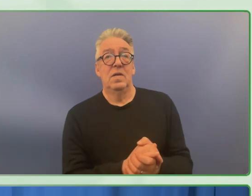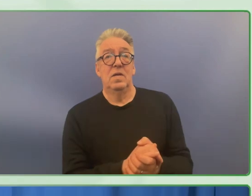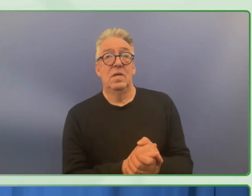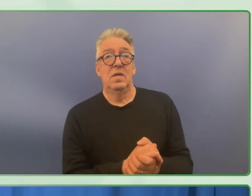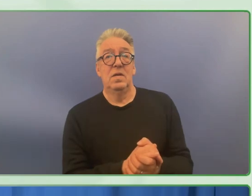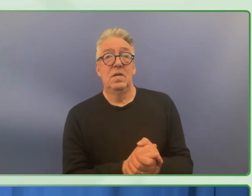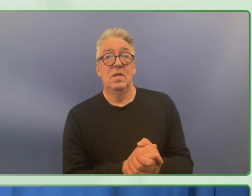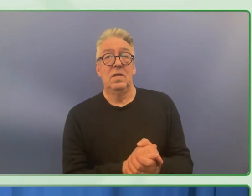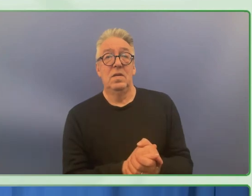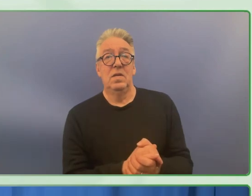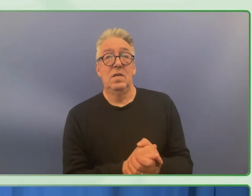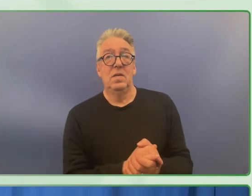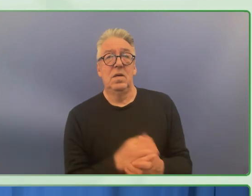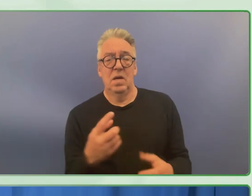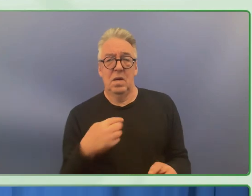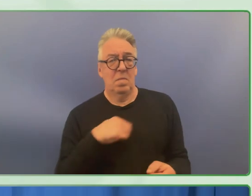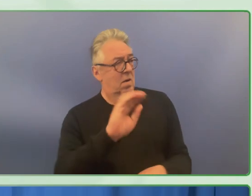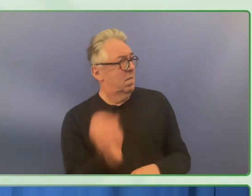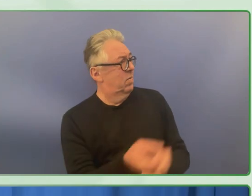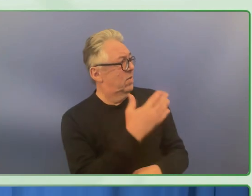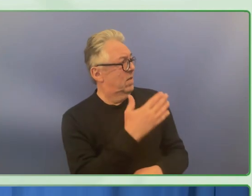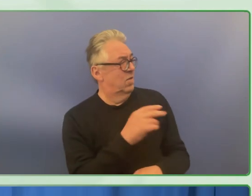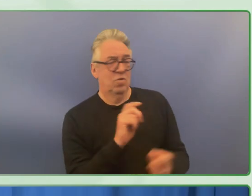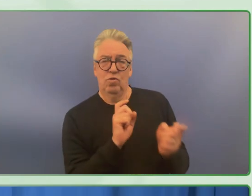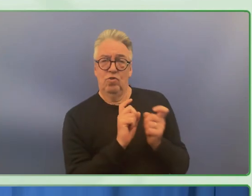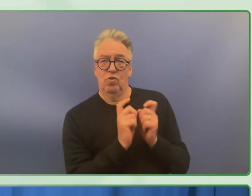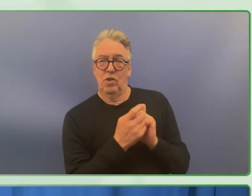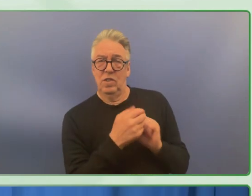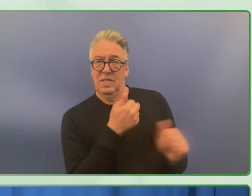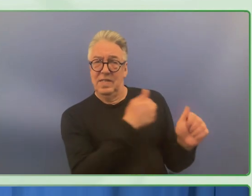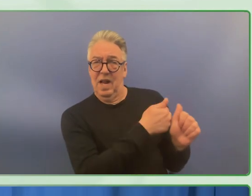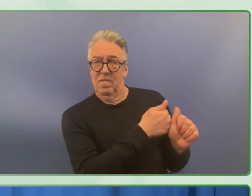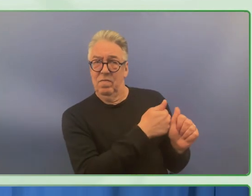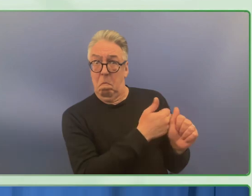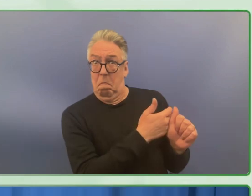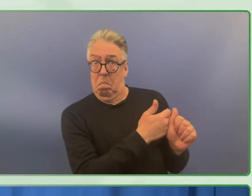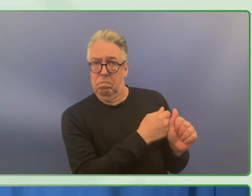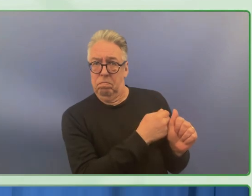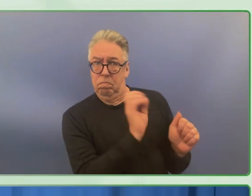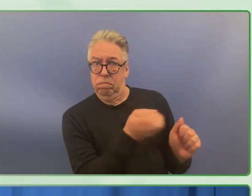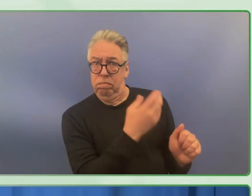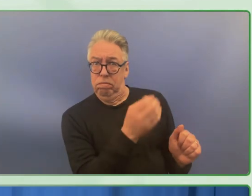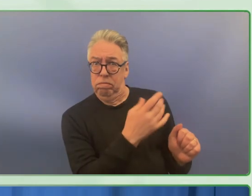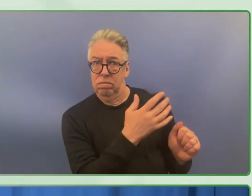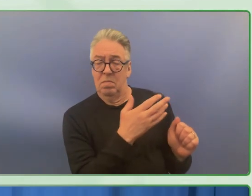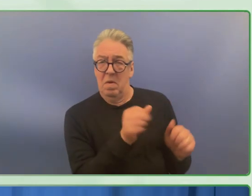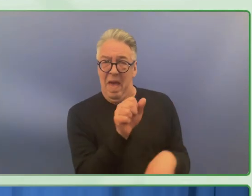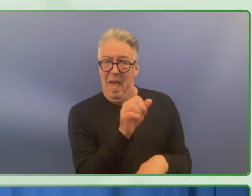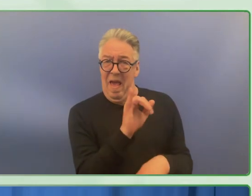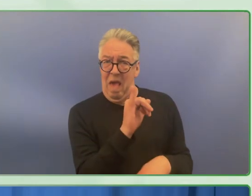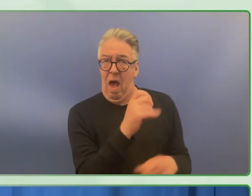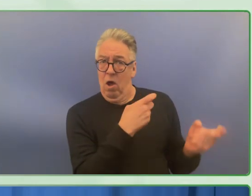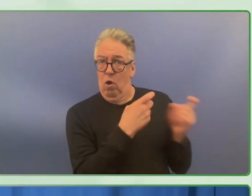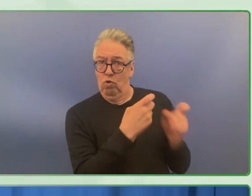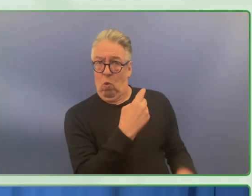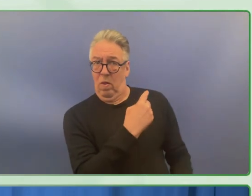My presentation is changing on their own, so maybe AI is behind of it. The